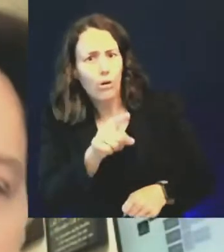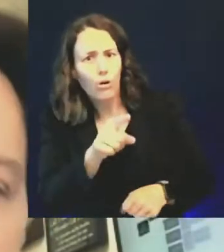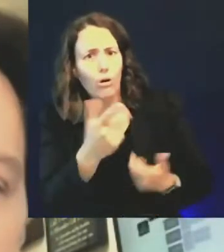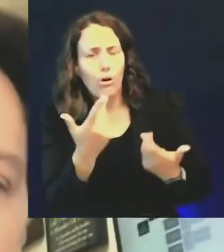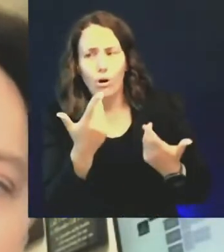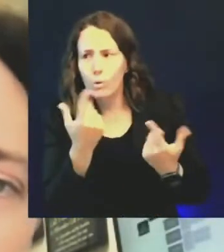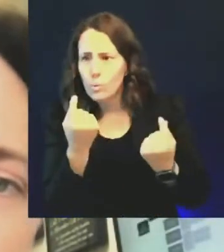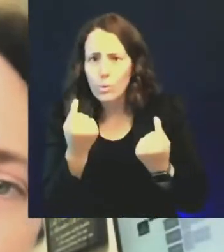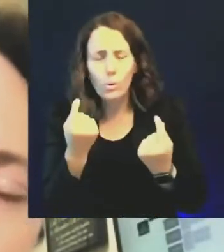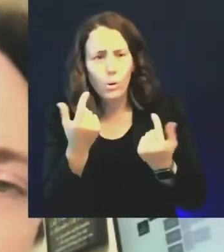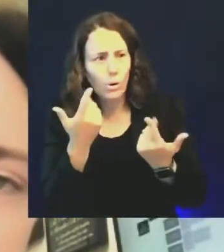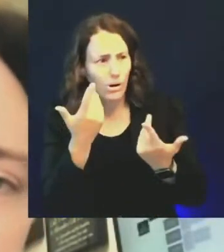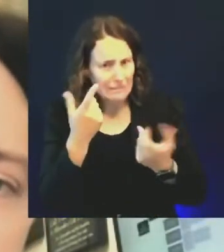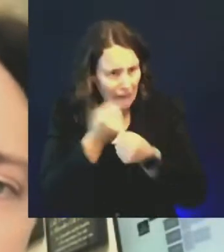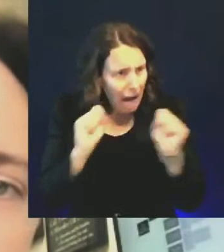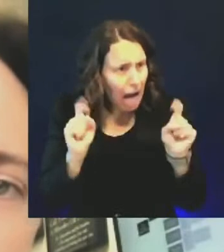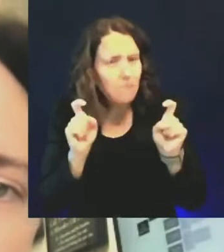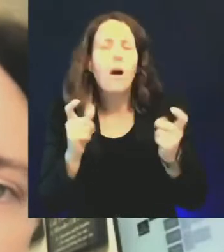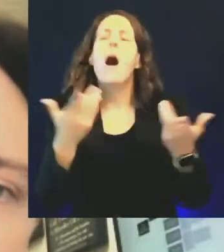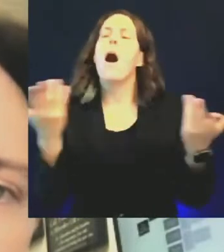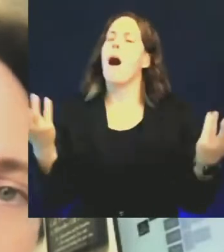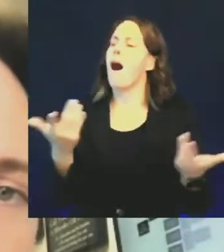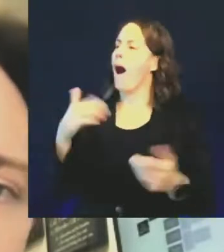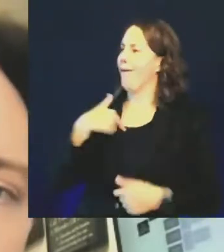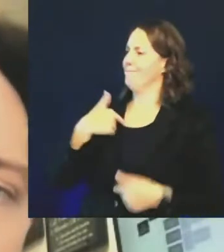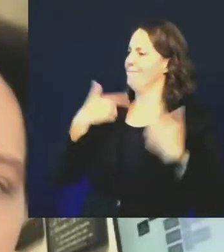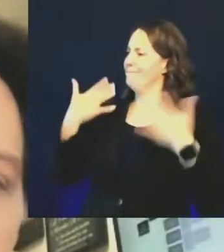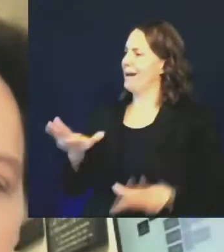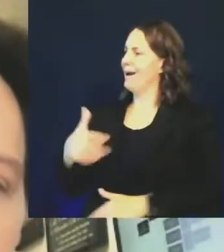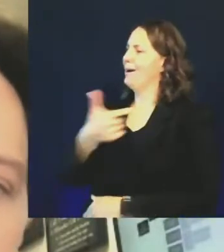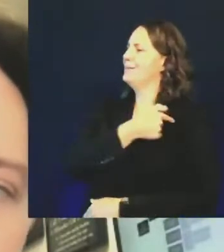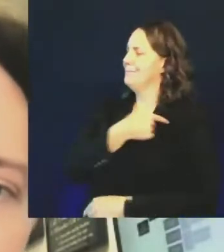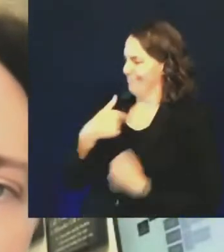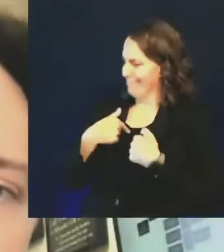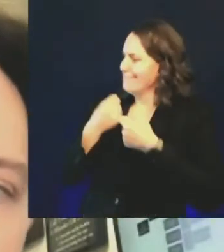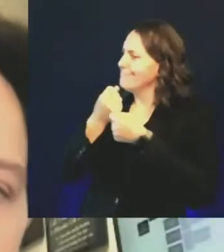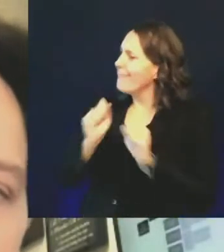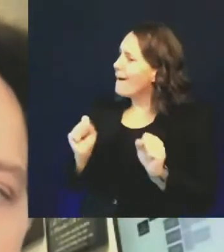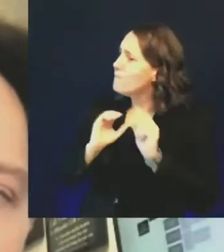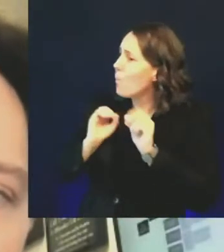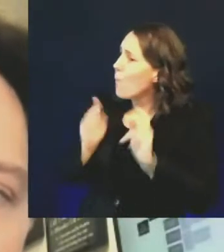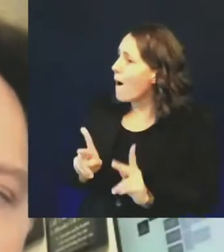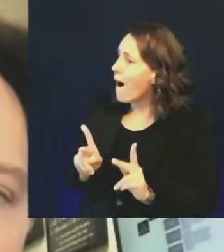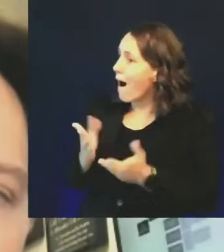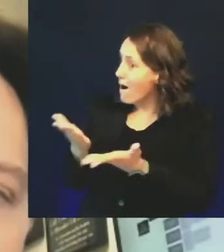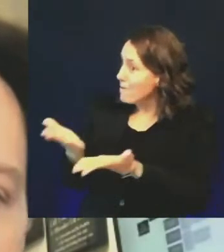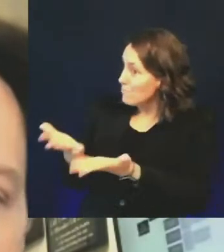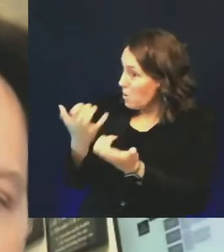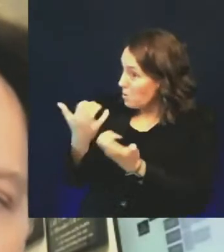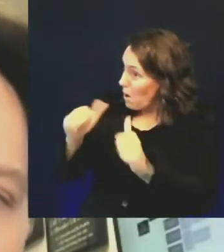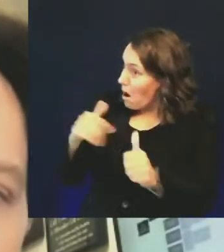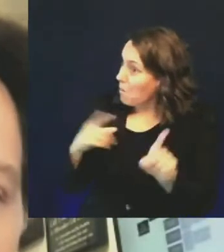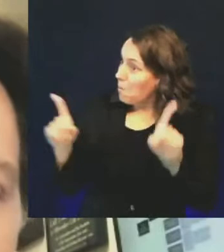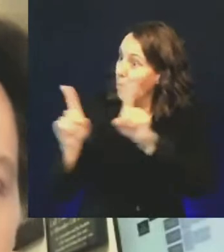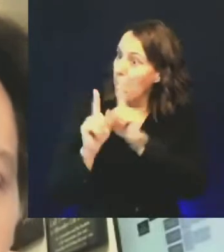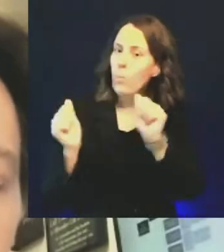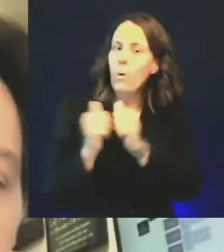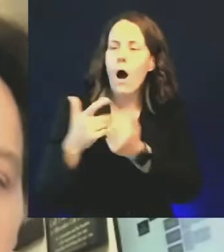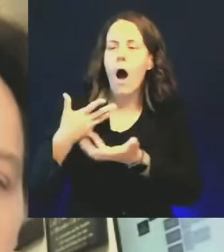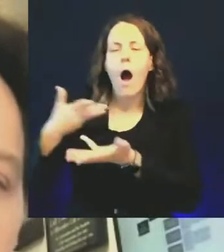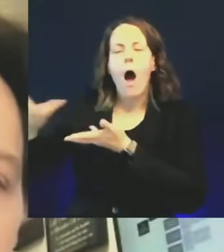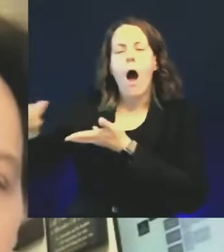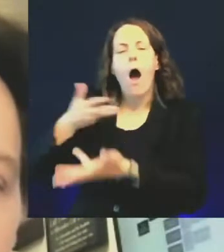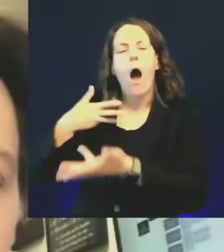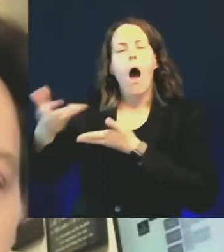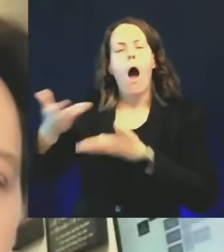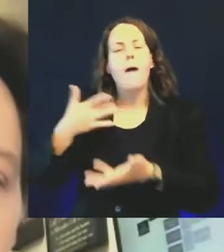benefits greatly outweigh any risks, and continue to have those conversations, because science is very firmly on